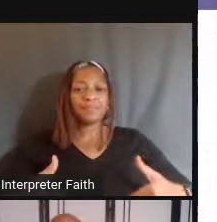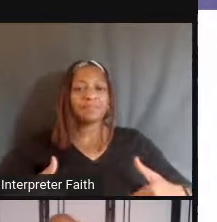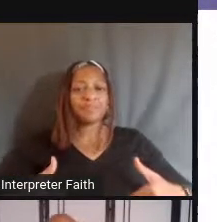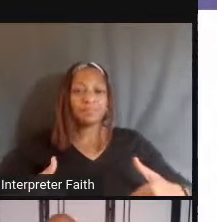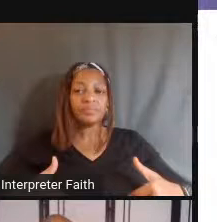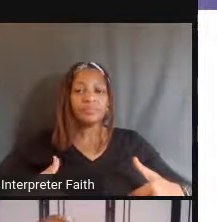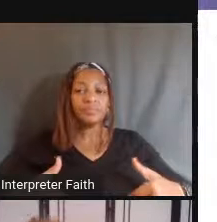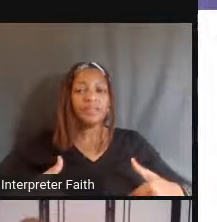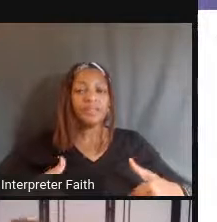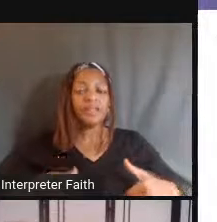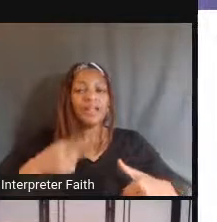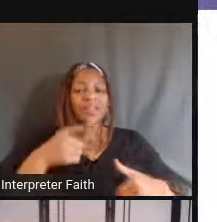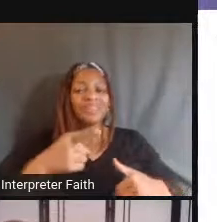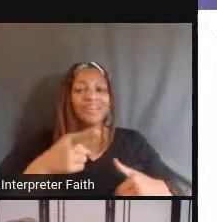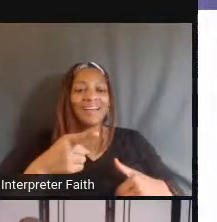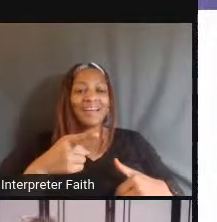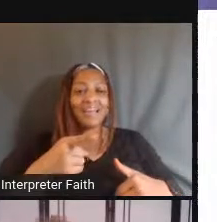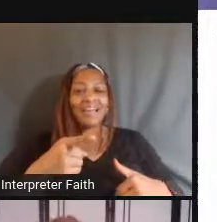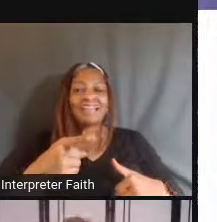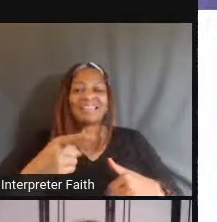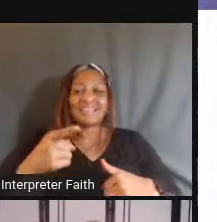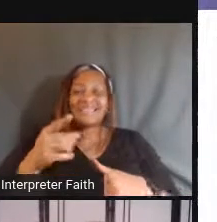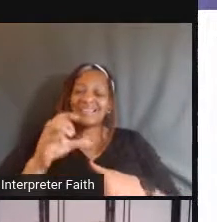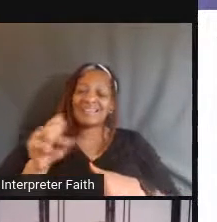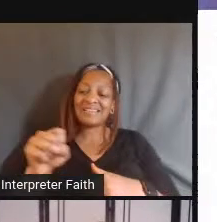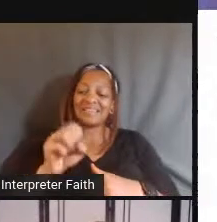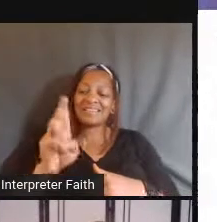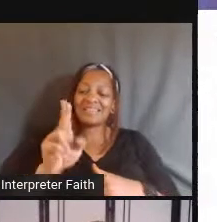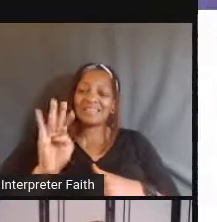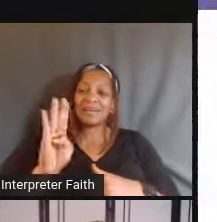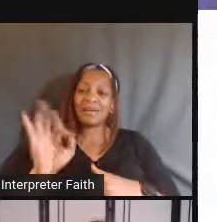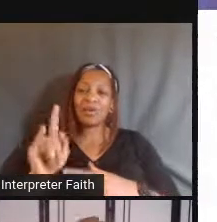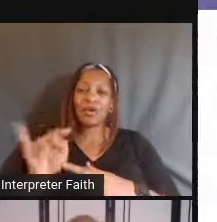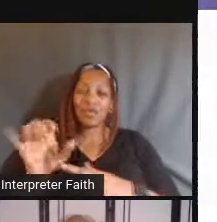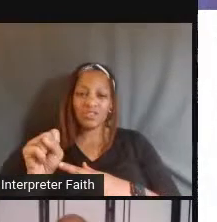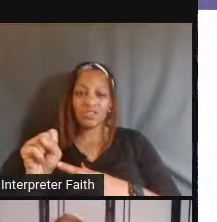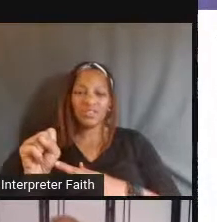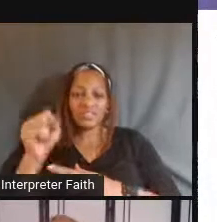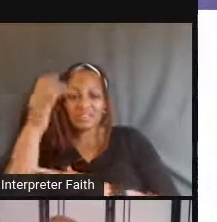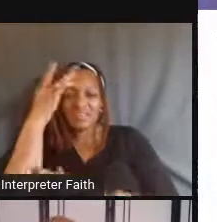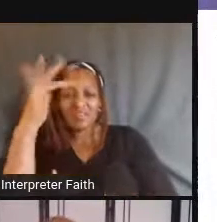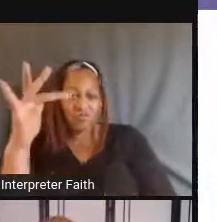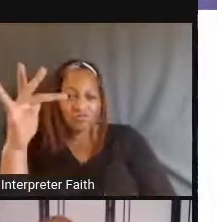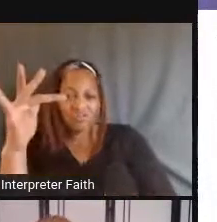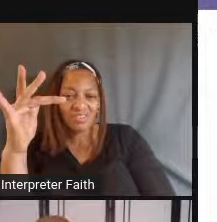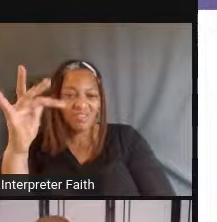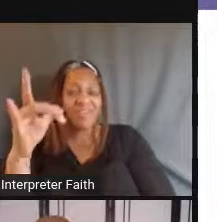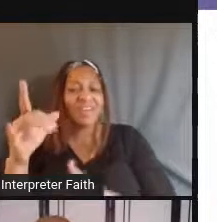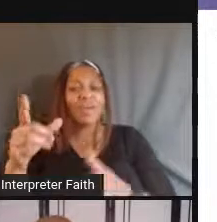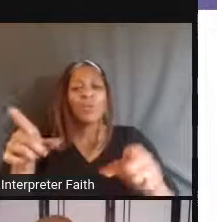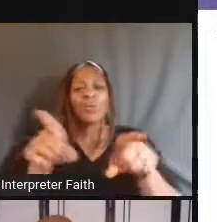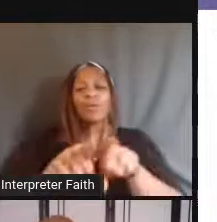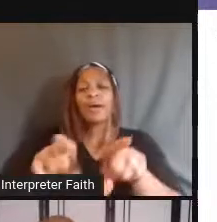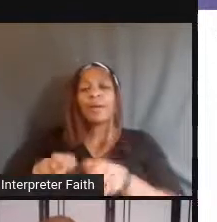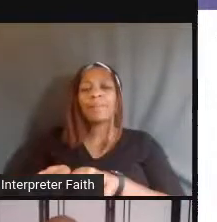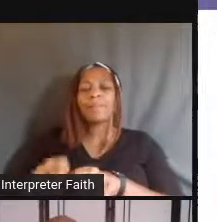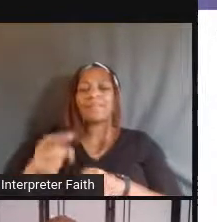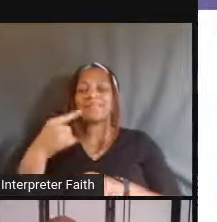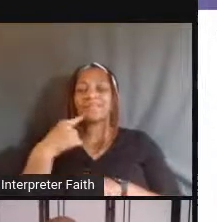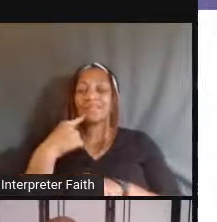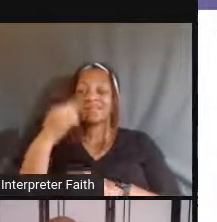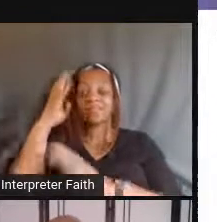body, is a subconscious intelligence. It works creatively,